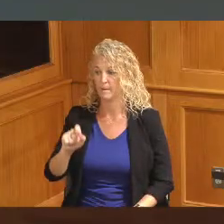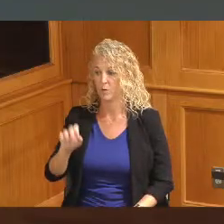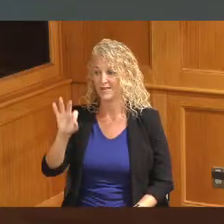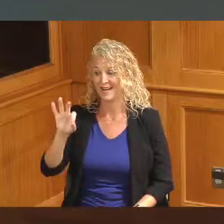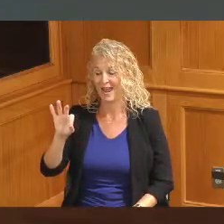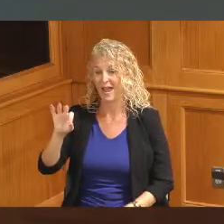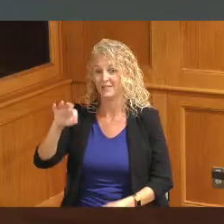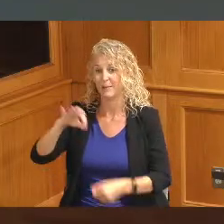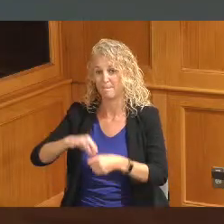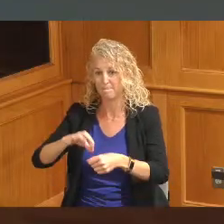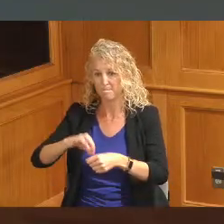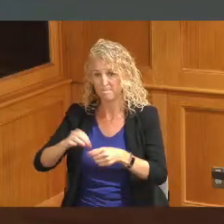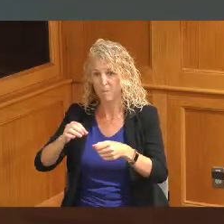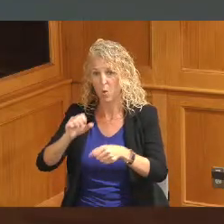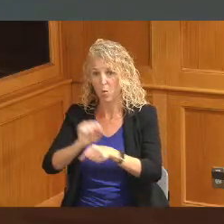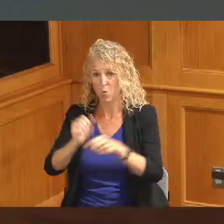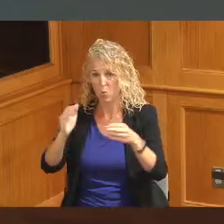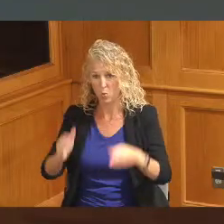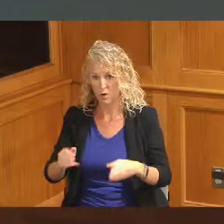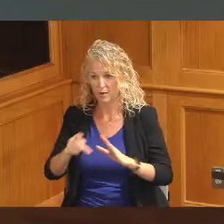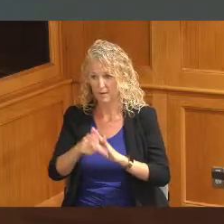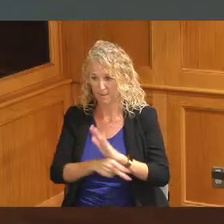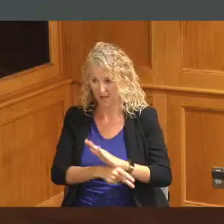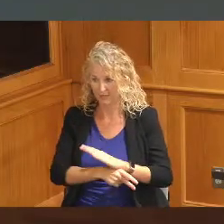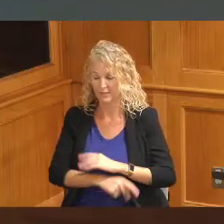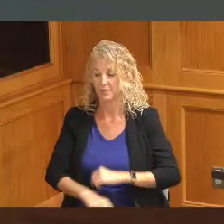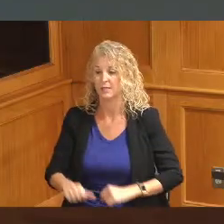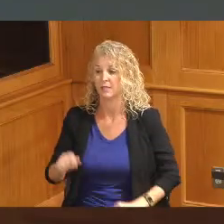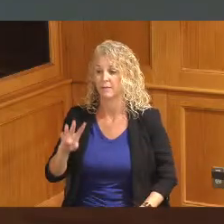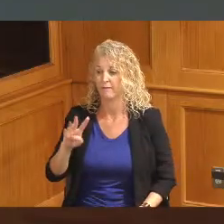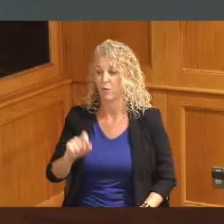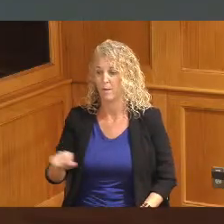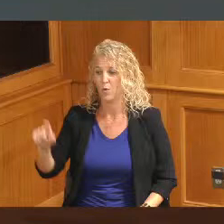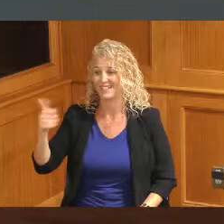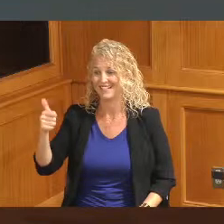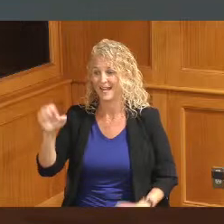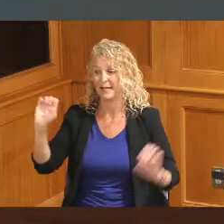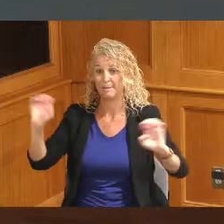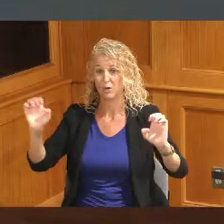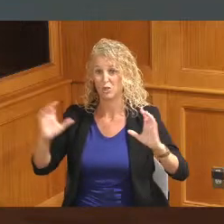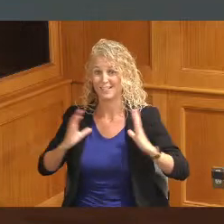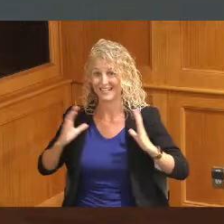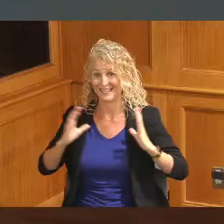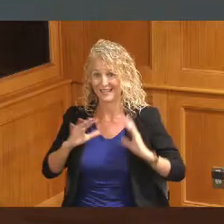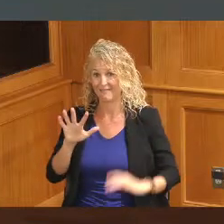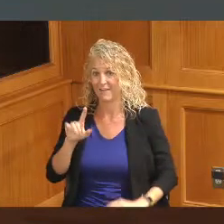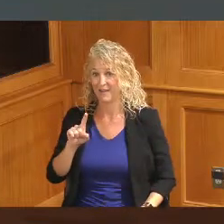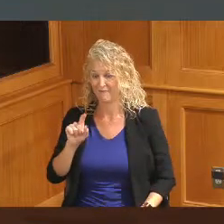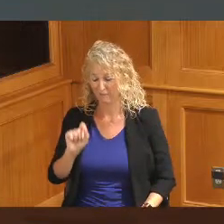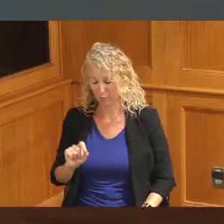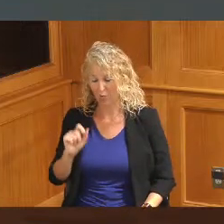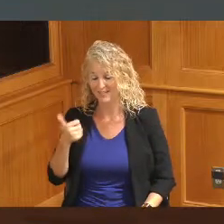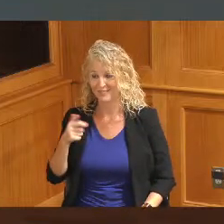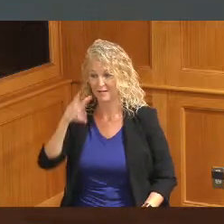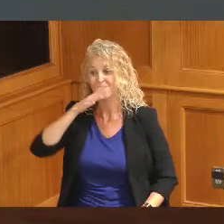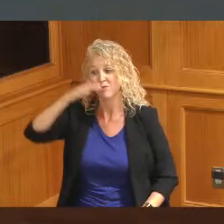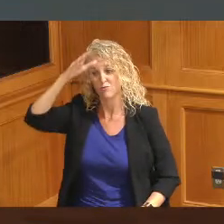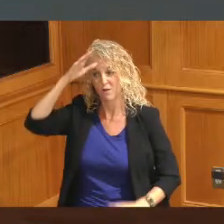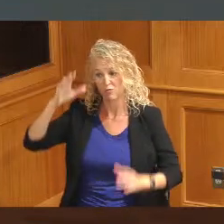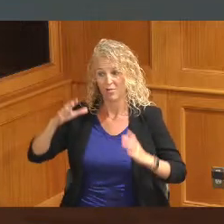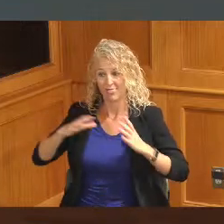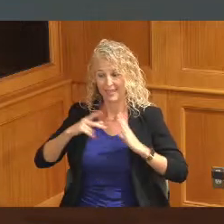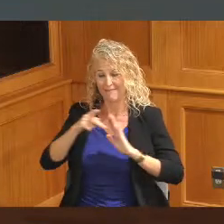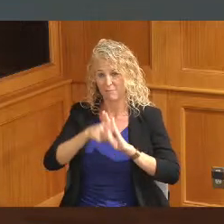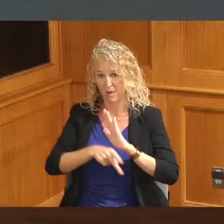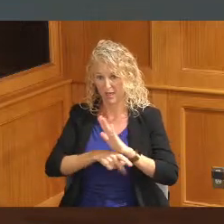Poll Worker Leave Policy, 4.10 of the Declared Emergency Leave Policy, 5.10 of the Parental Leave Policy. These